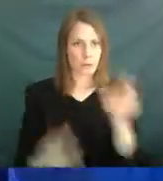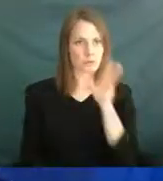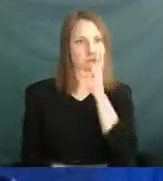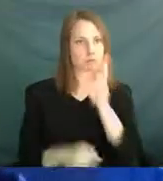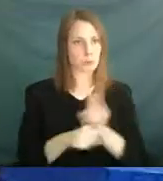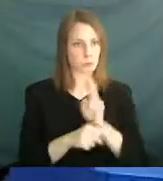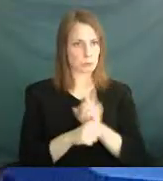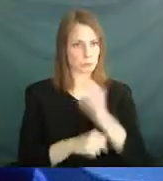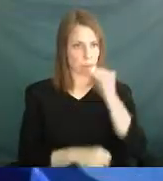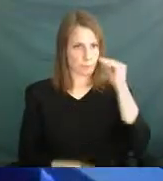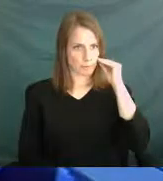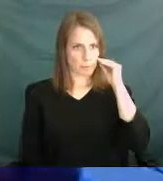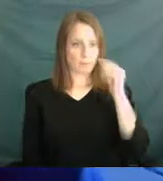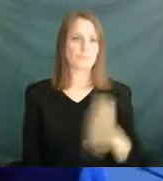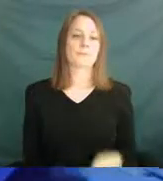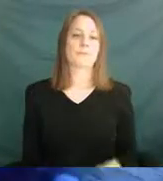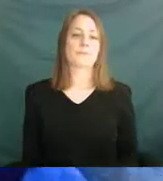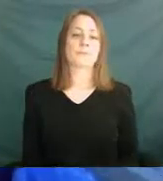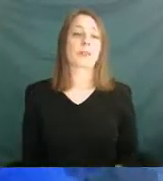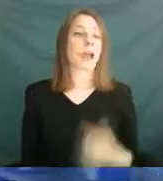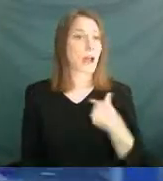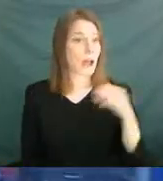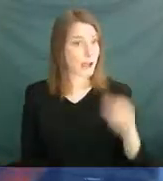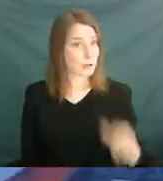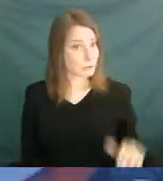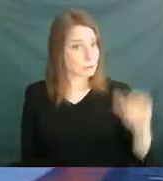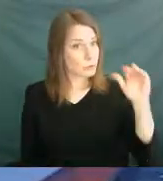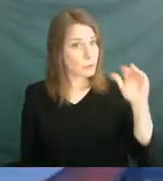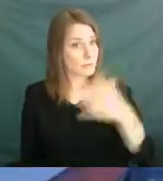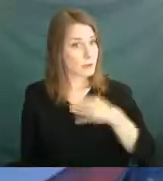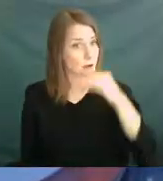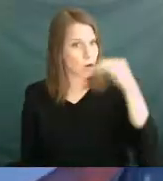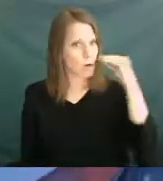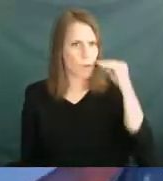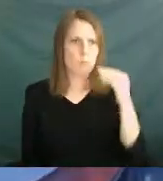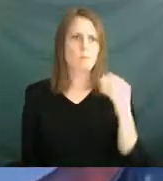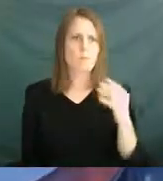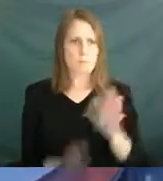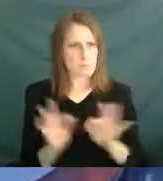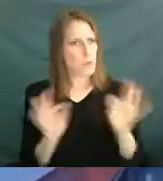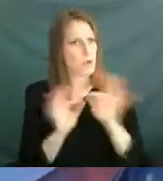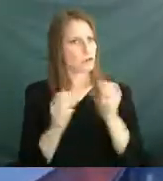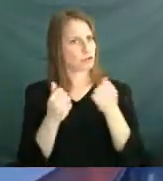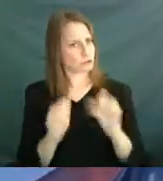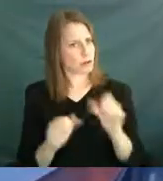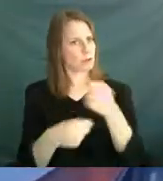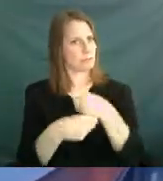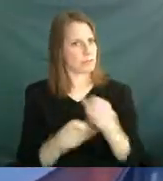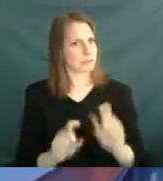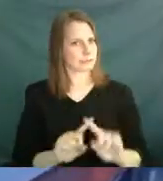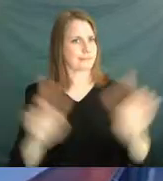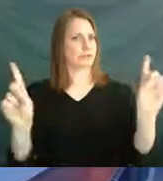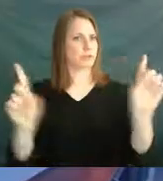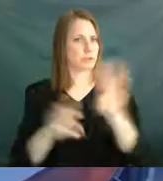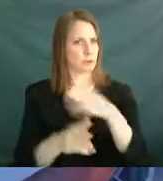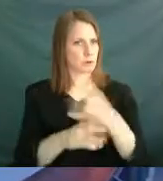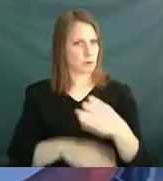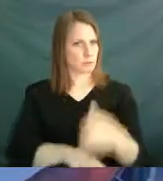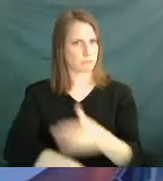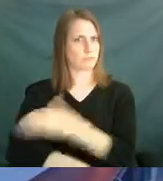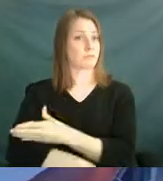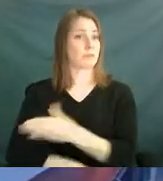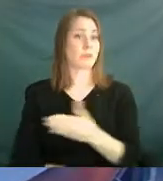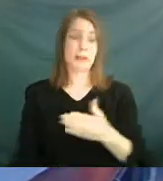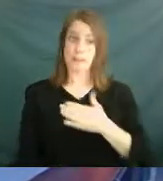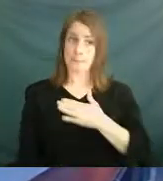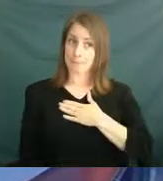I was raised in a home where I was told to try and make a difference, and for me, with my particular skills and passions,